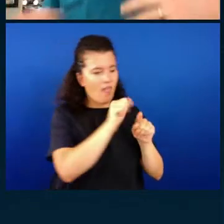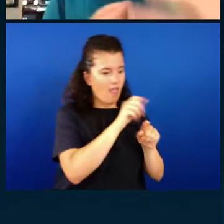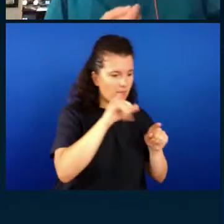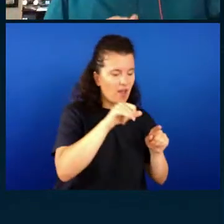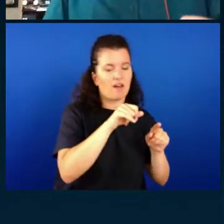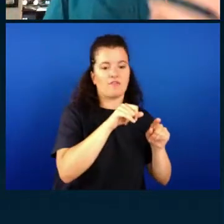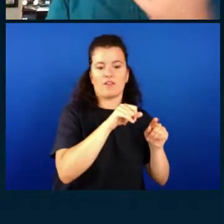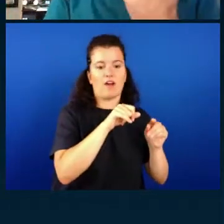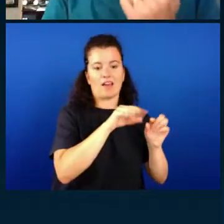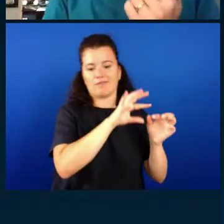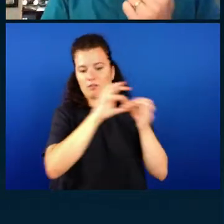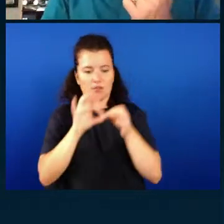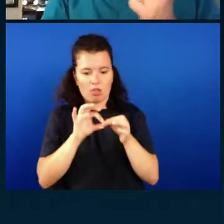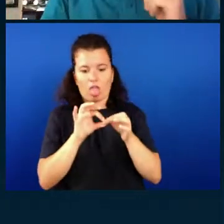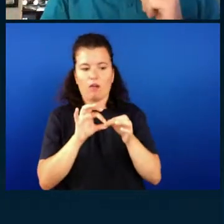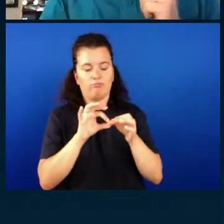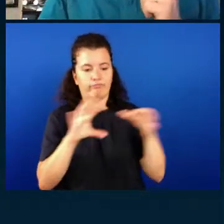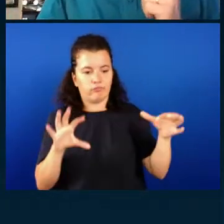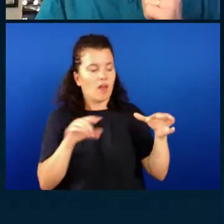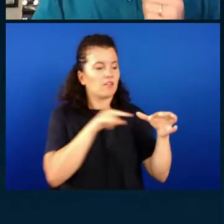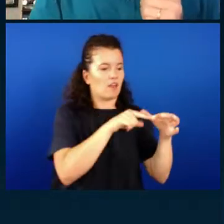connecting to another API it needed, right?